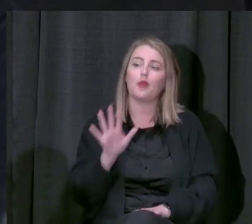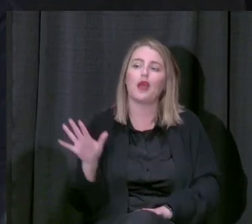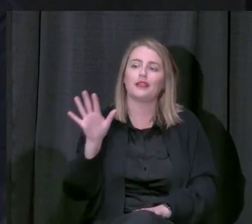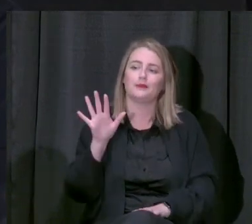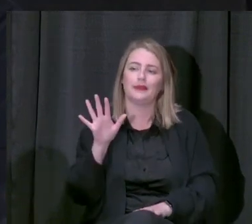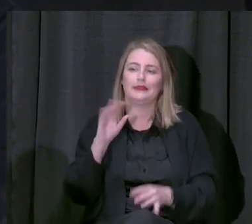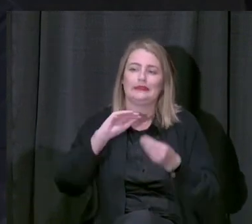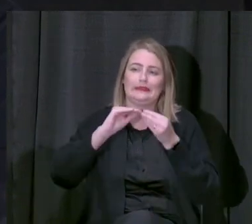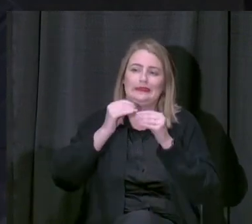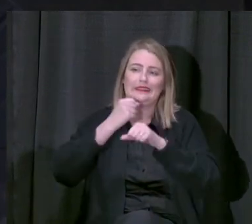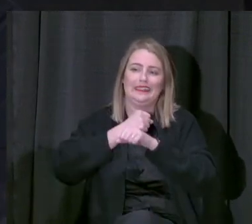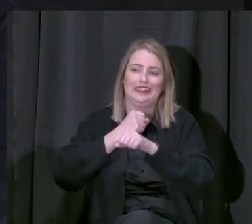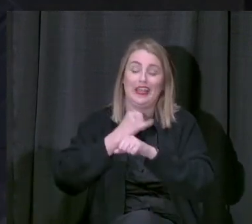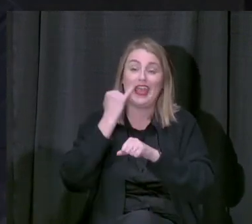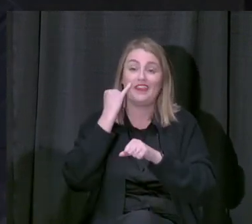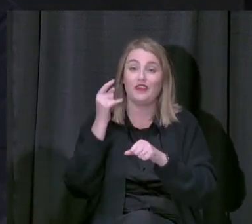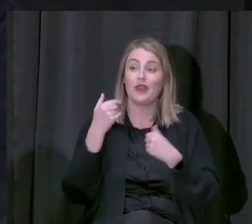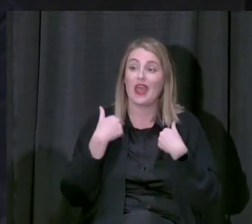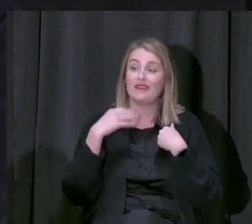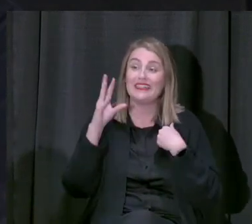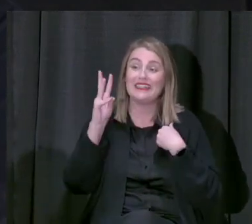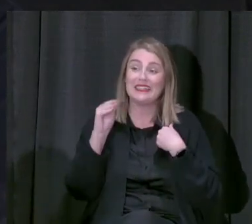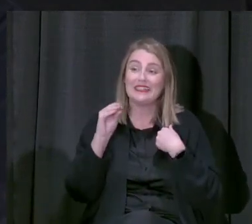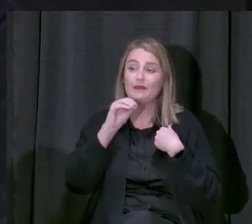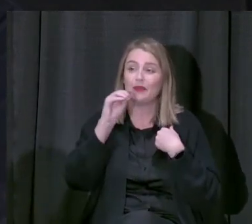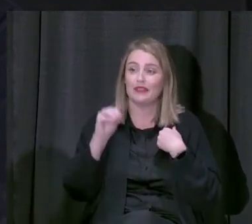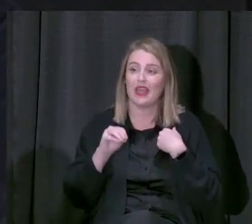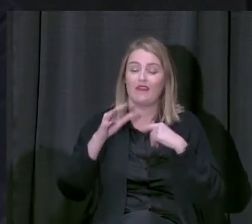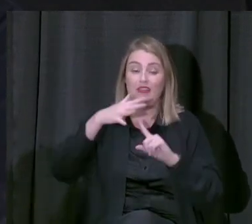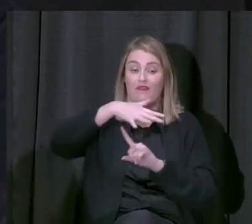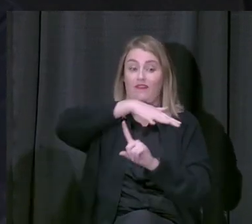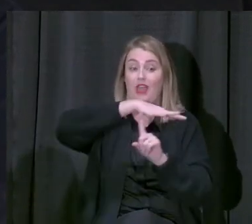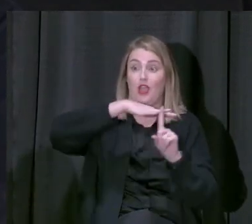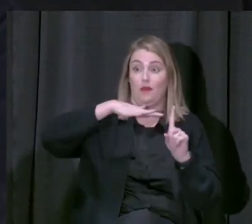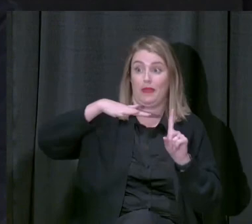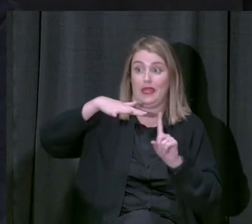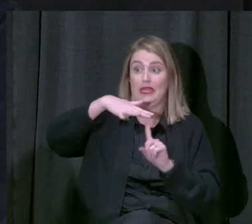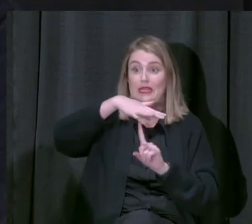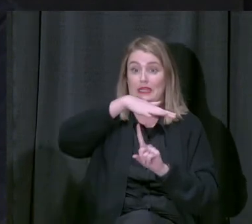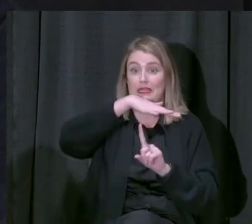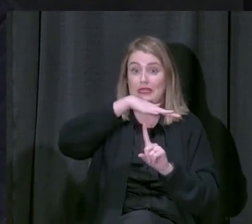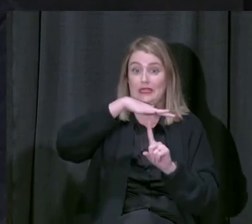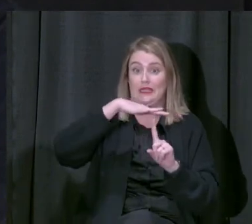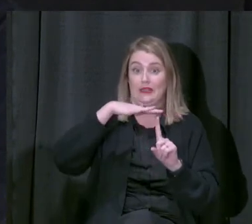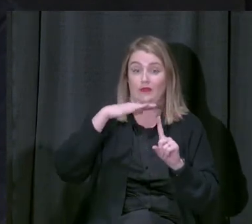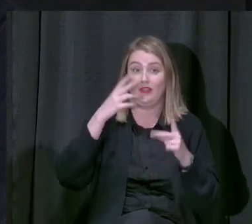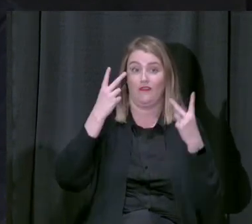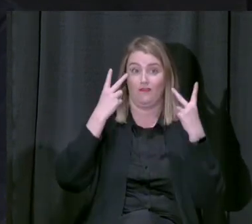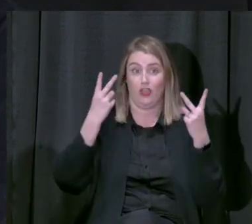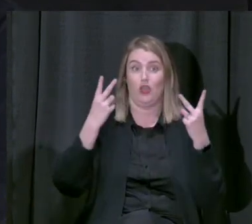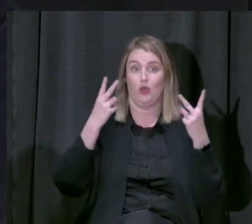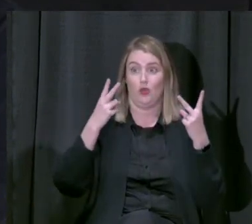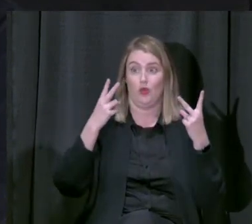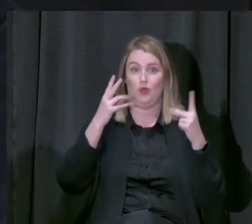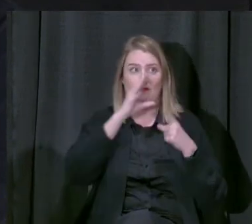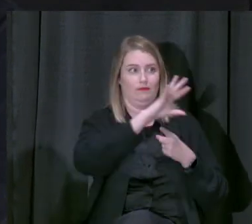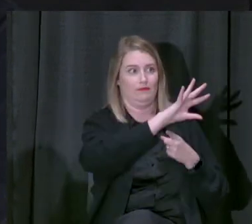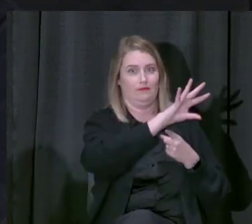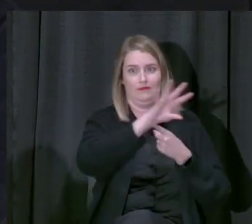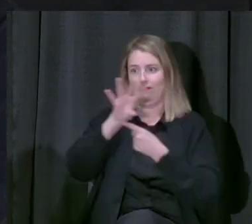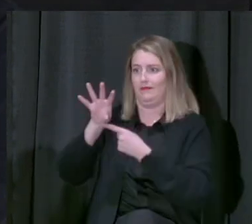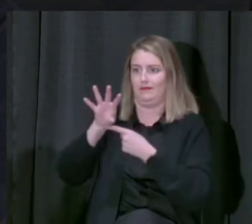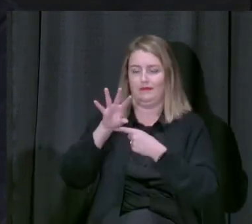statistic that as long as you have 60% of the environment within view, within the scope of